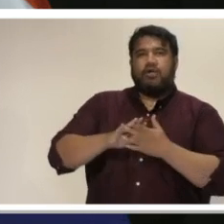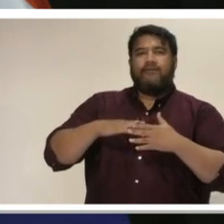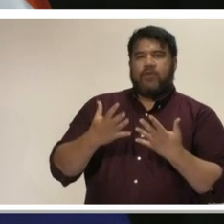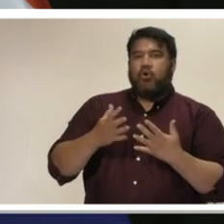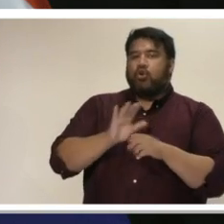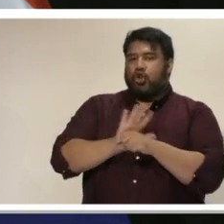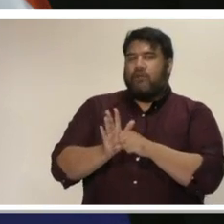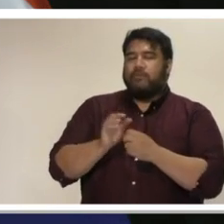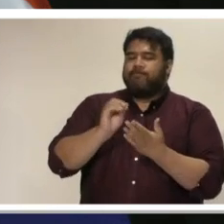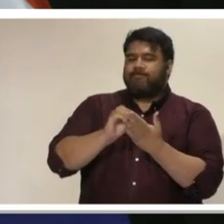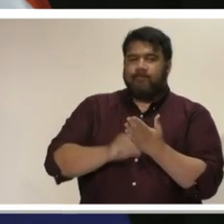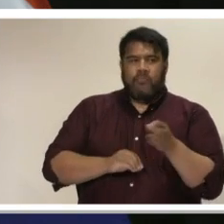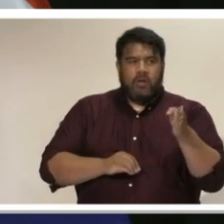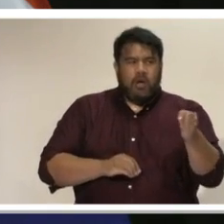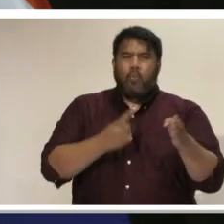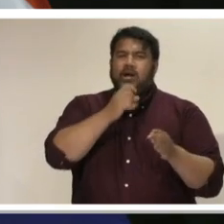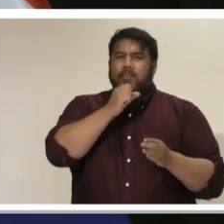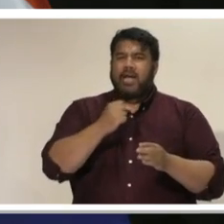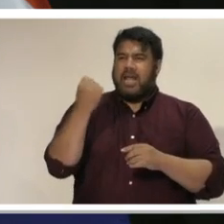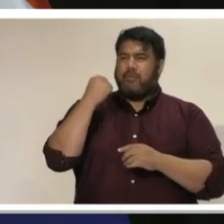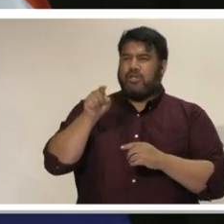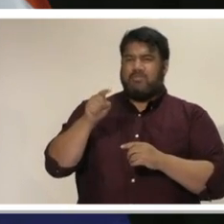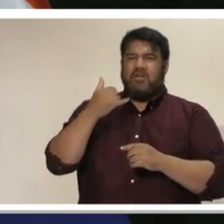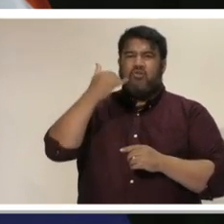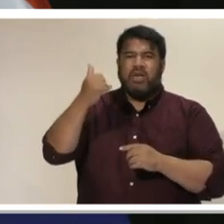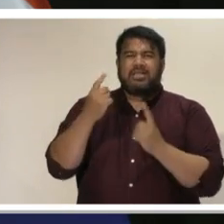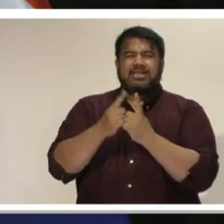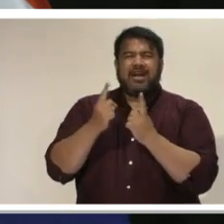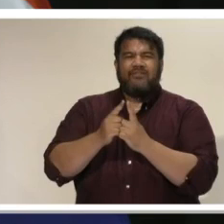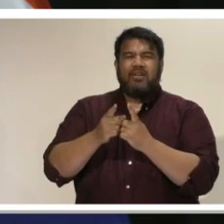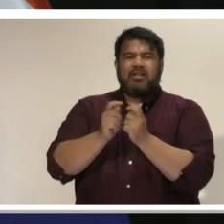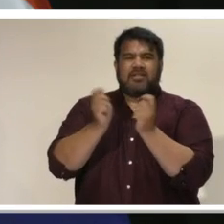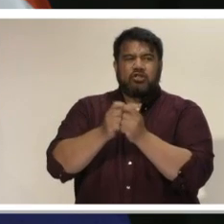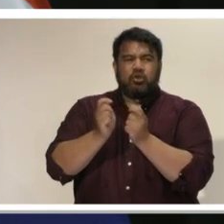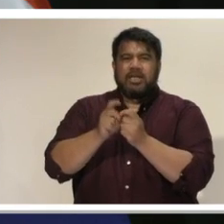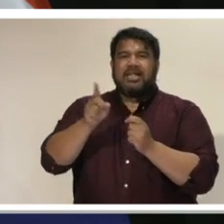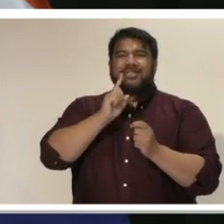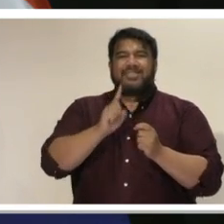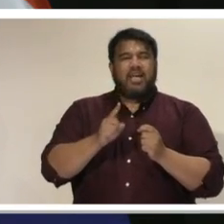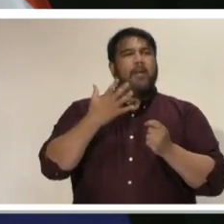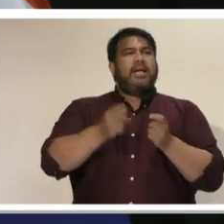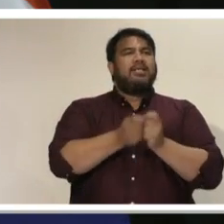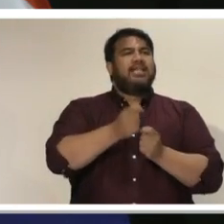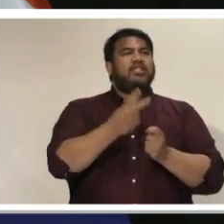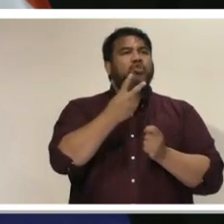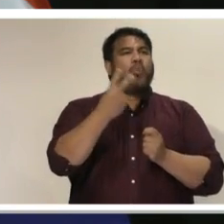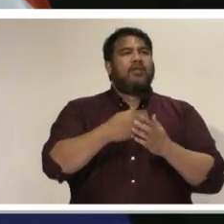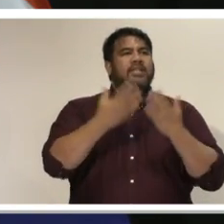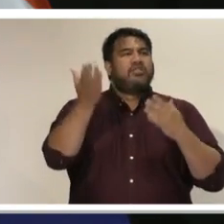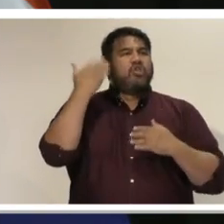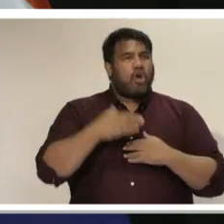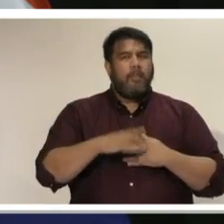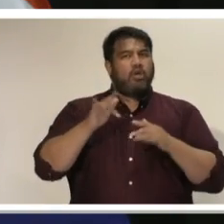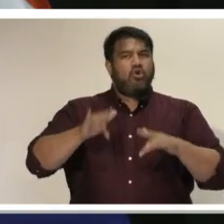change? A Hamilton man has stuff about he went to CBAC 12 days ago and is yet to receive a test result. Is that kind of